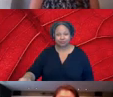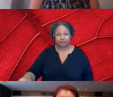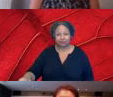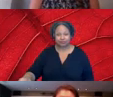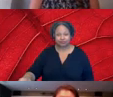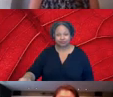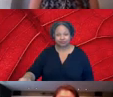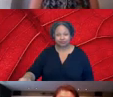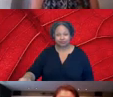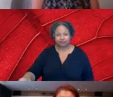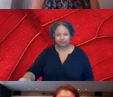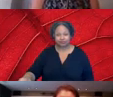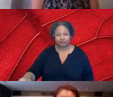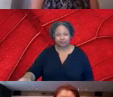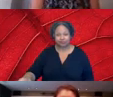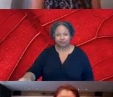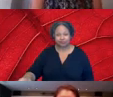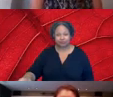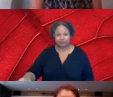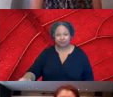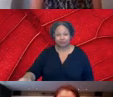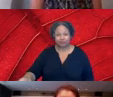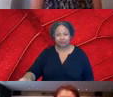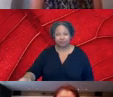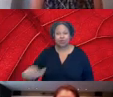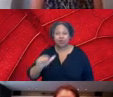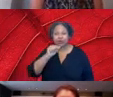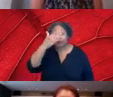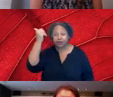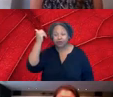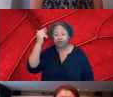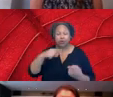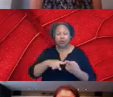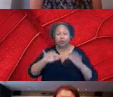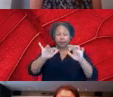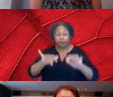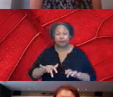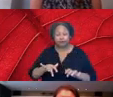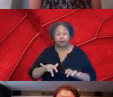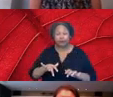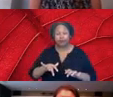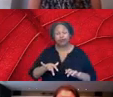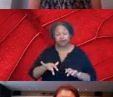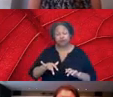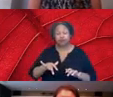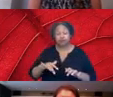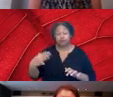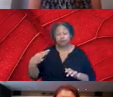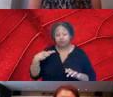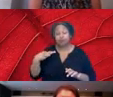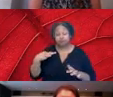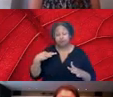us when you're putting together your nomination, just like you would if you're applying for a grant, to ask these questions to you and to really walk